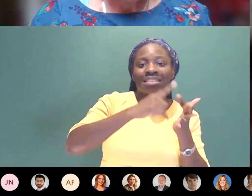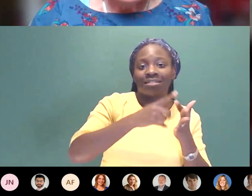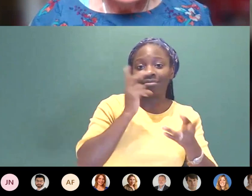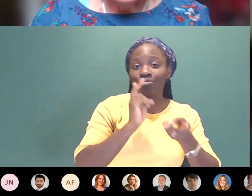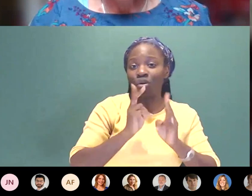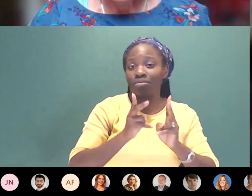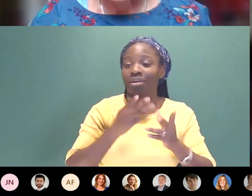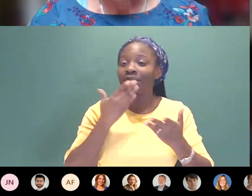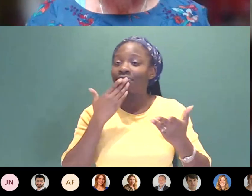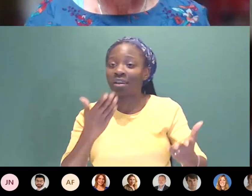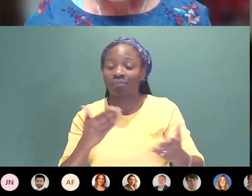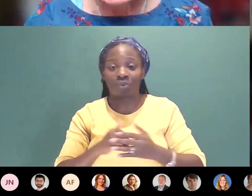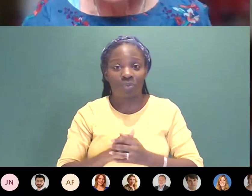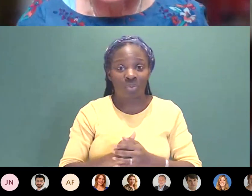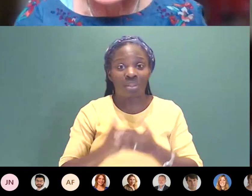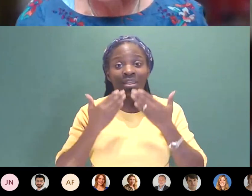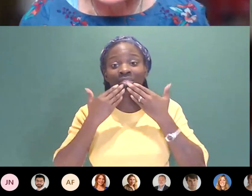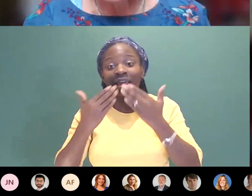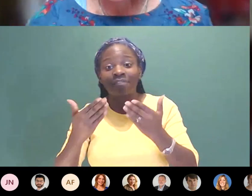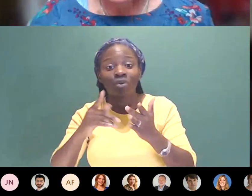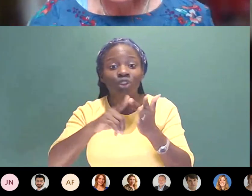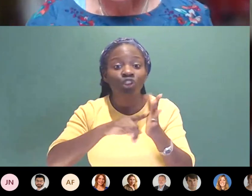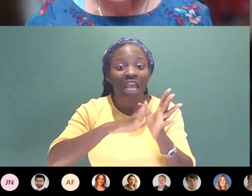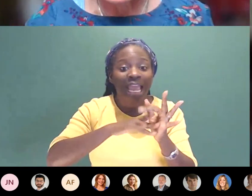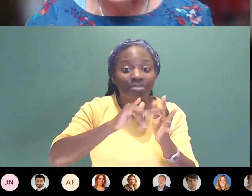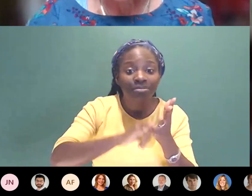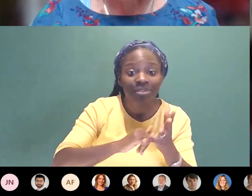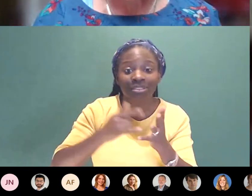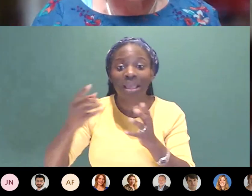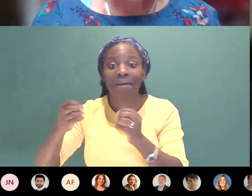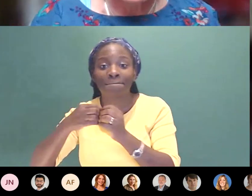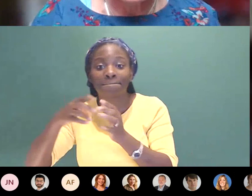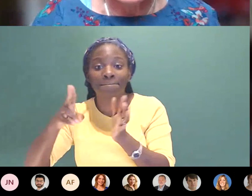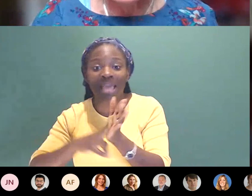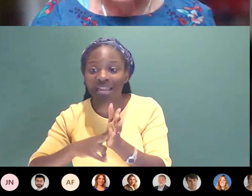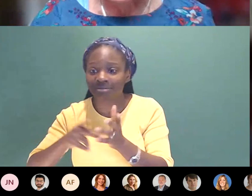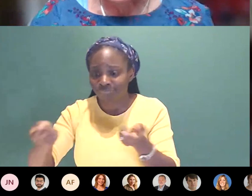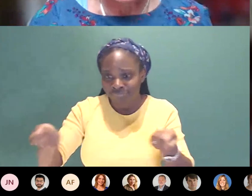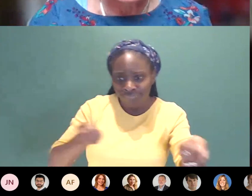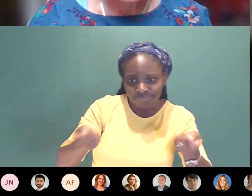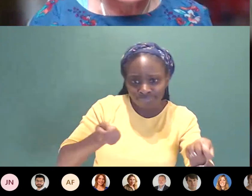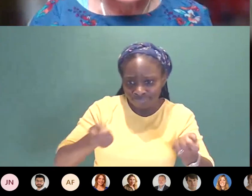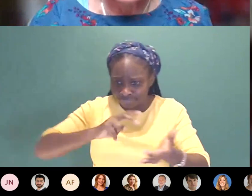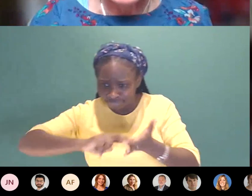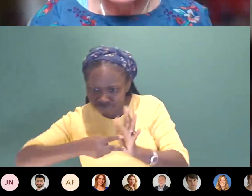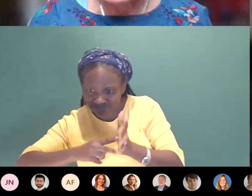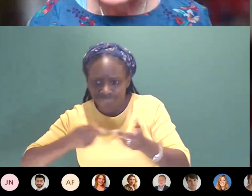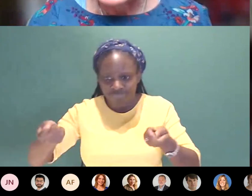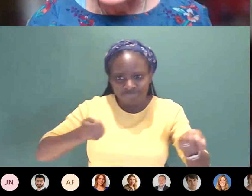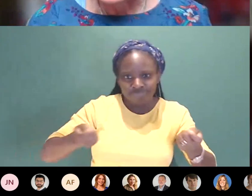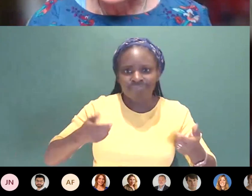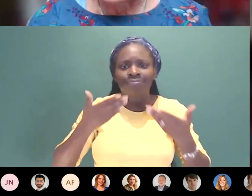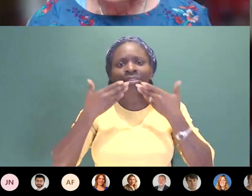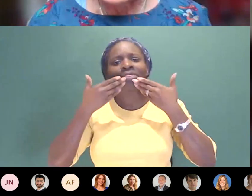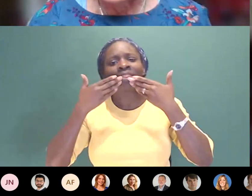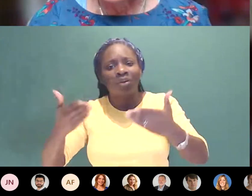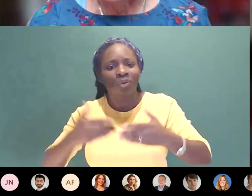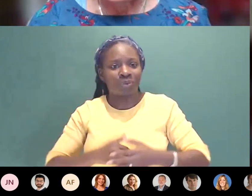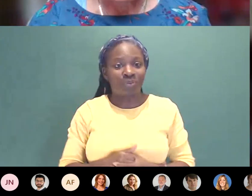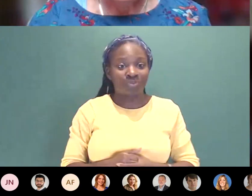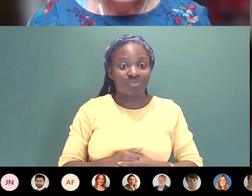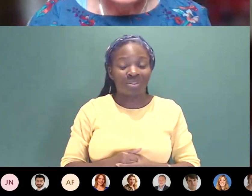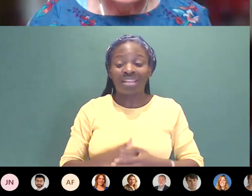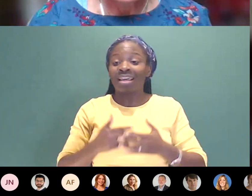great. And thank you to James and Ben for their support, logistical support, in putting this seminar together. So if any